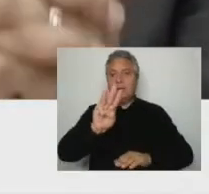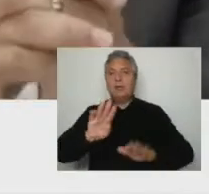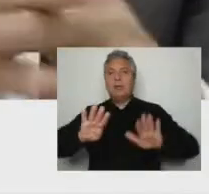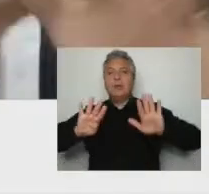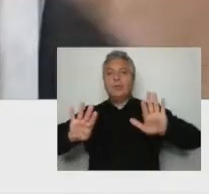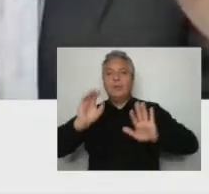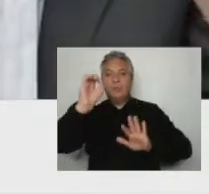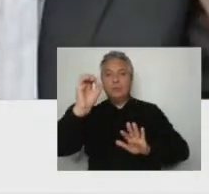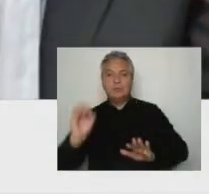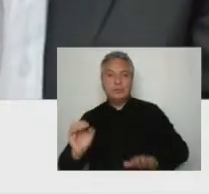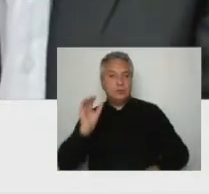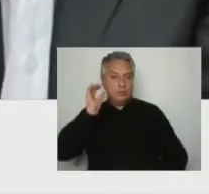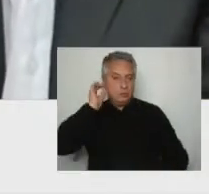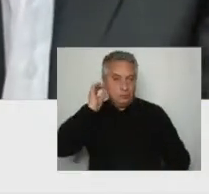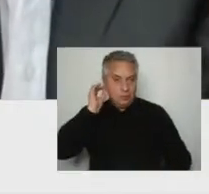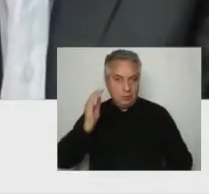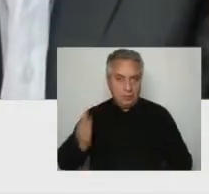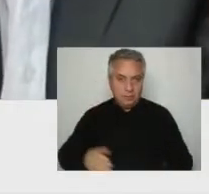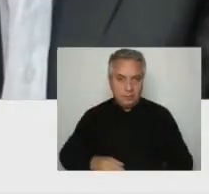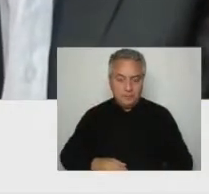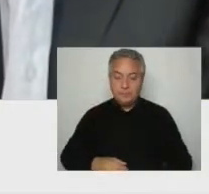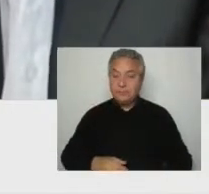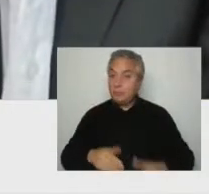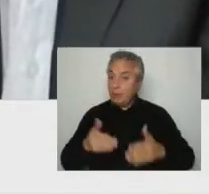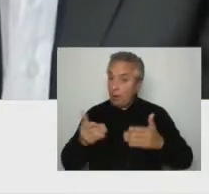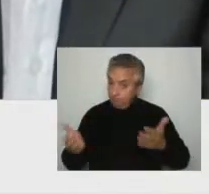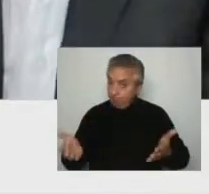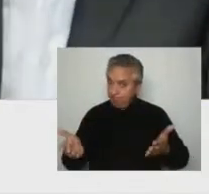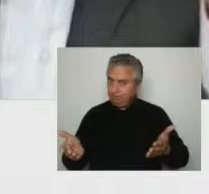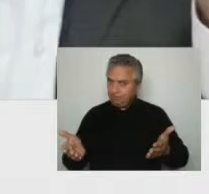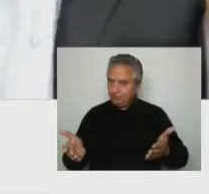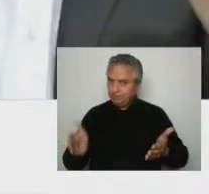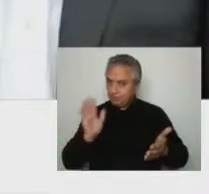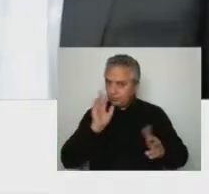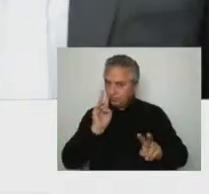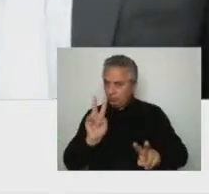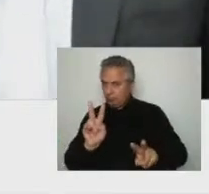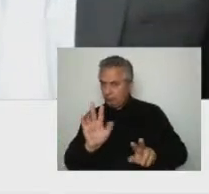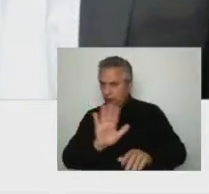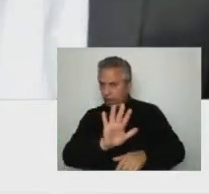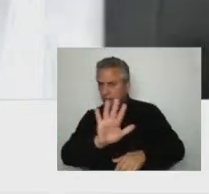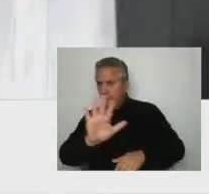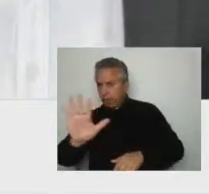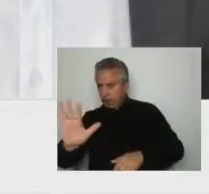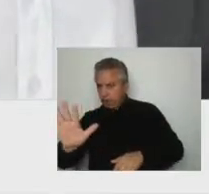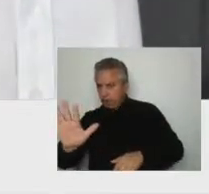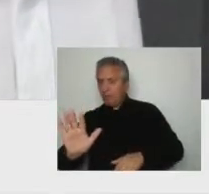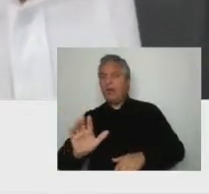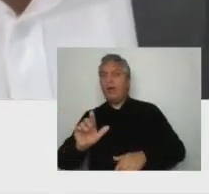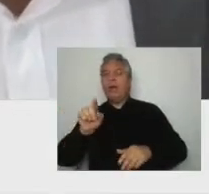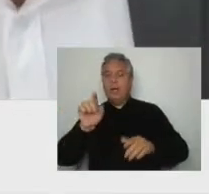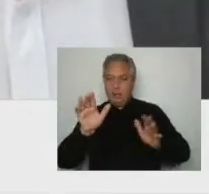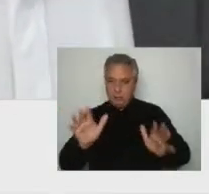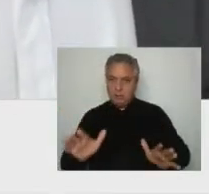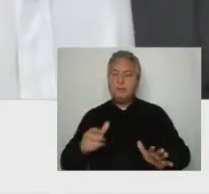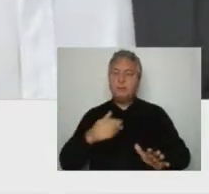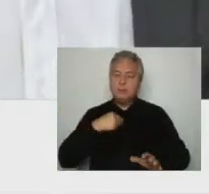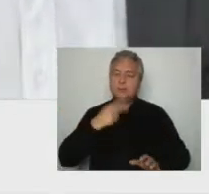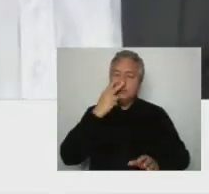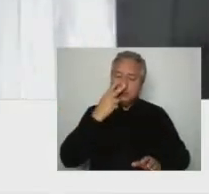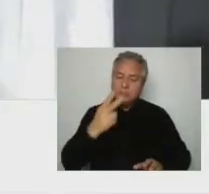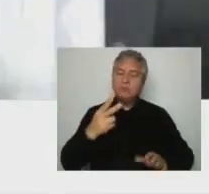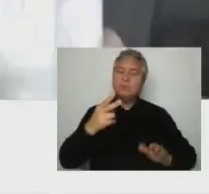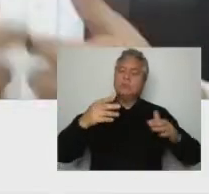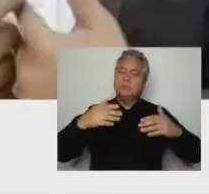men are covered, 39.2% of the women are covered. Now, given this situation,